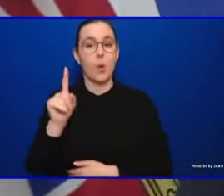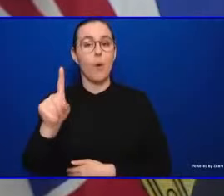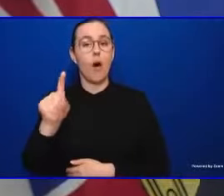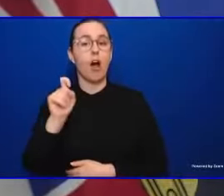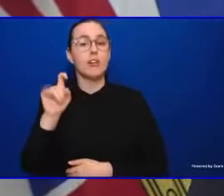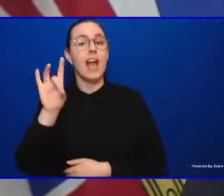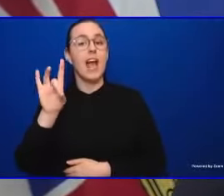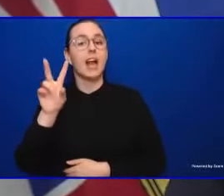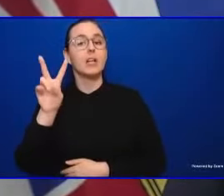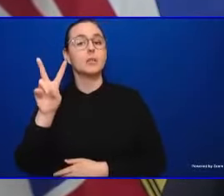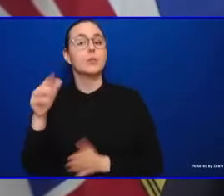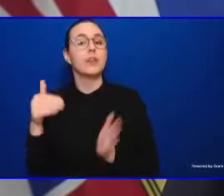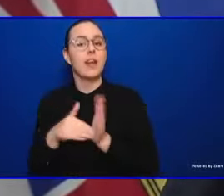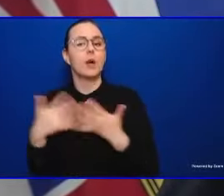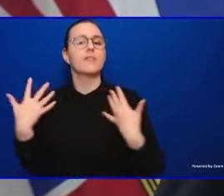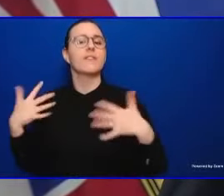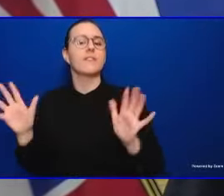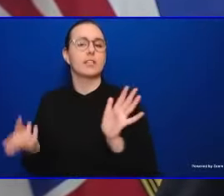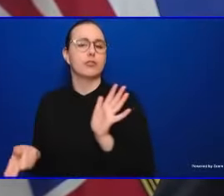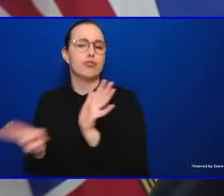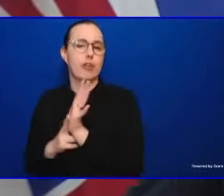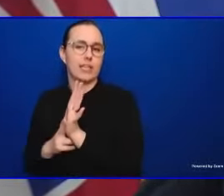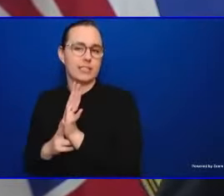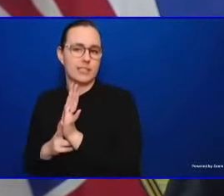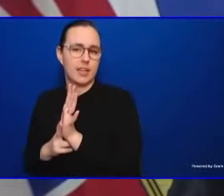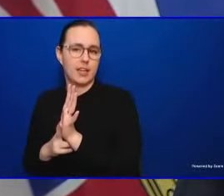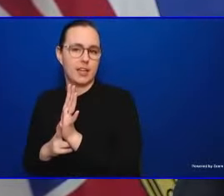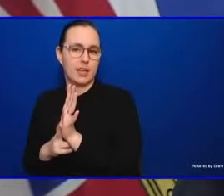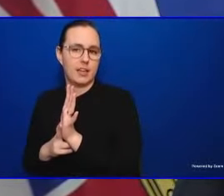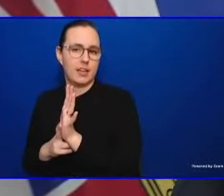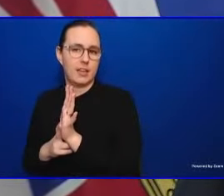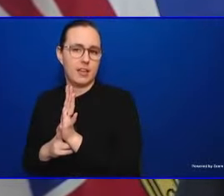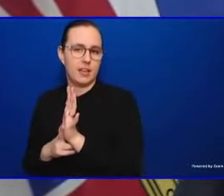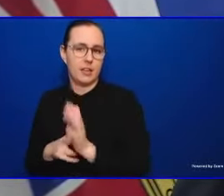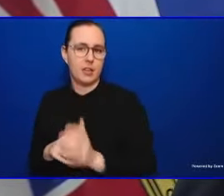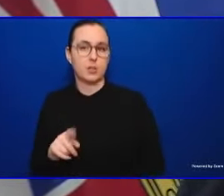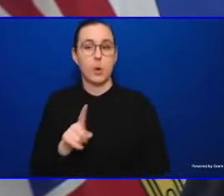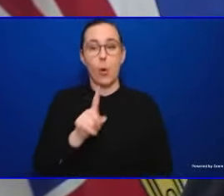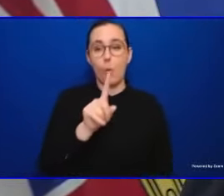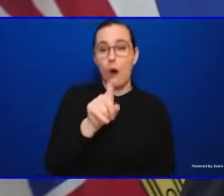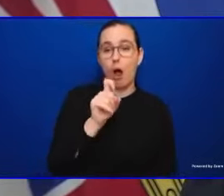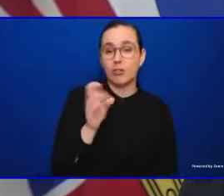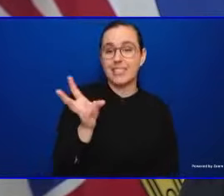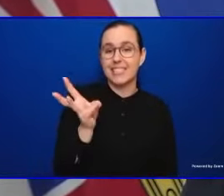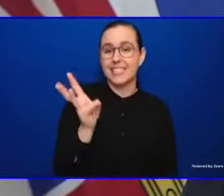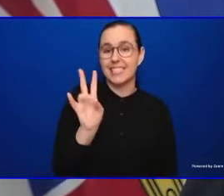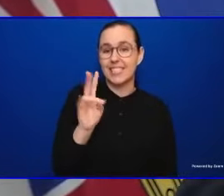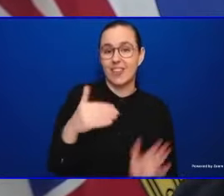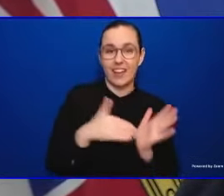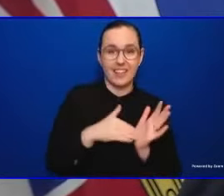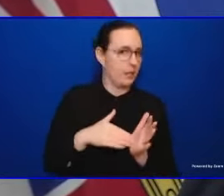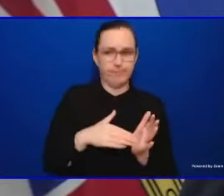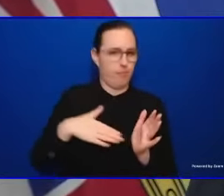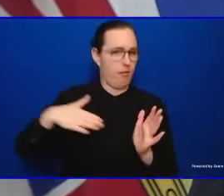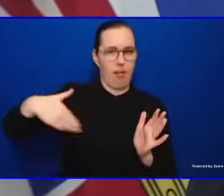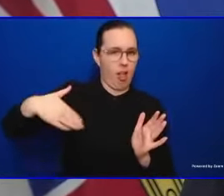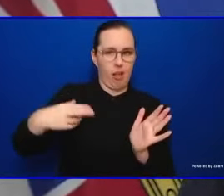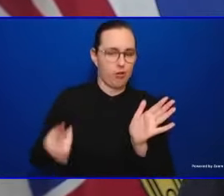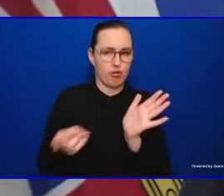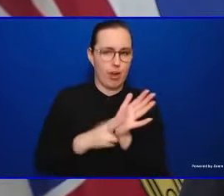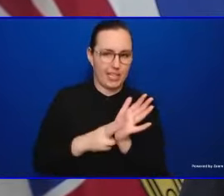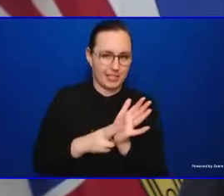leaves approximately 167,000 children who have not yet been registered in the system. I encourage them to do so. We have about 90